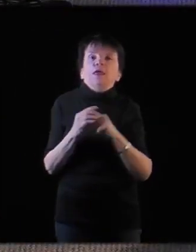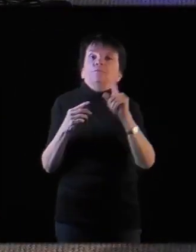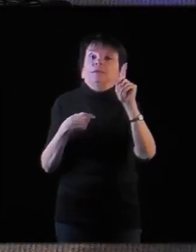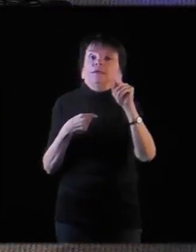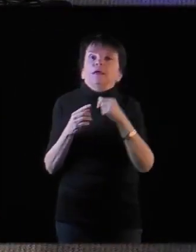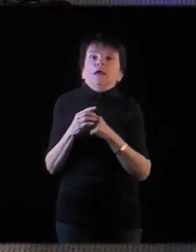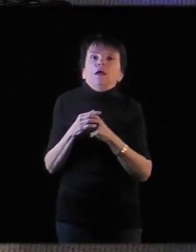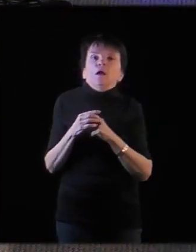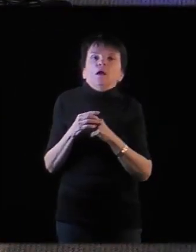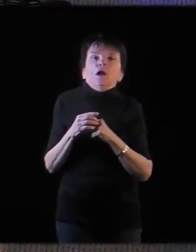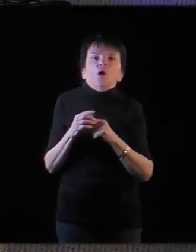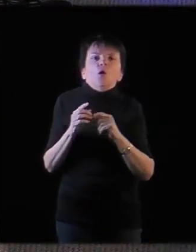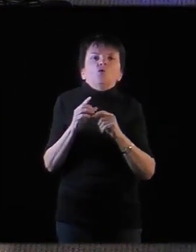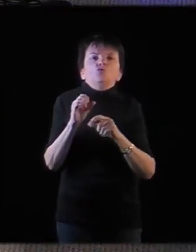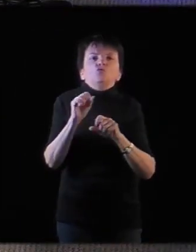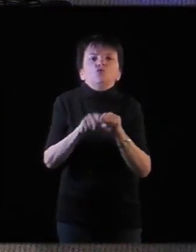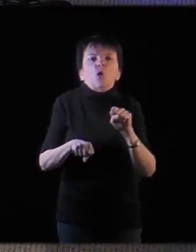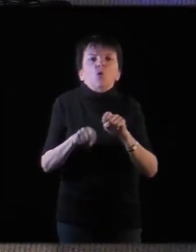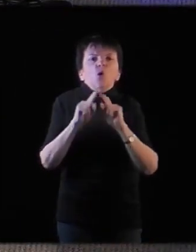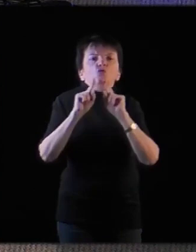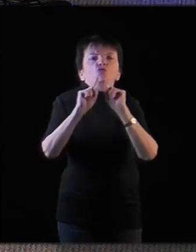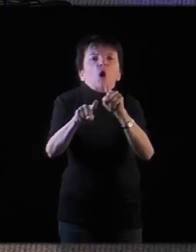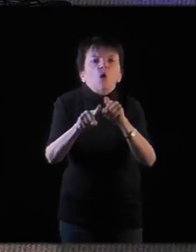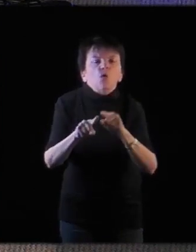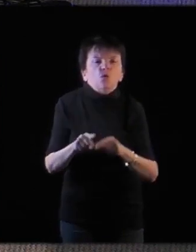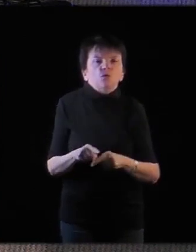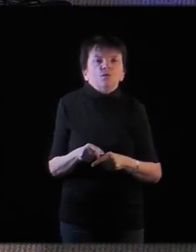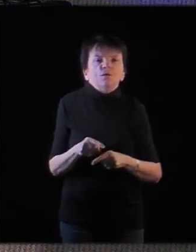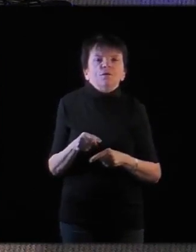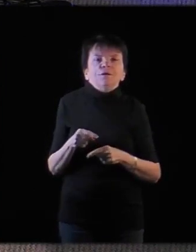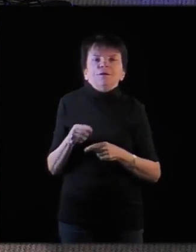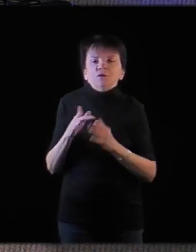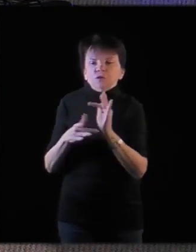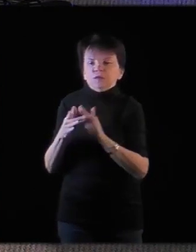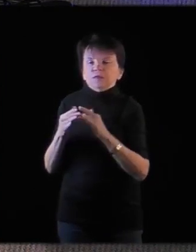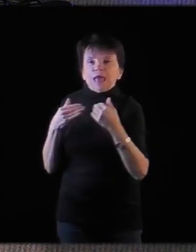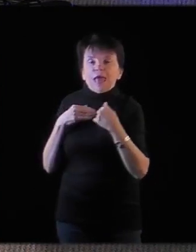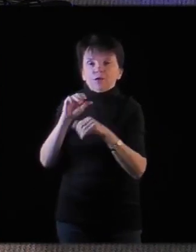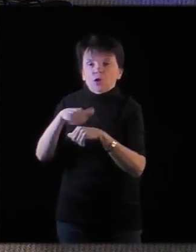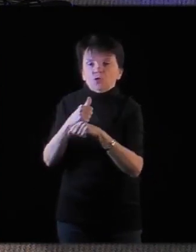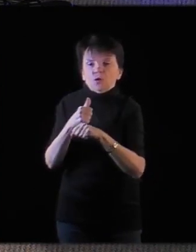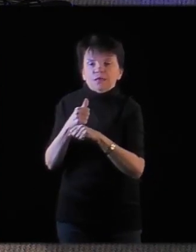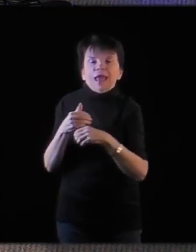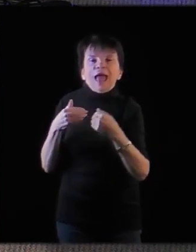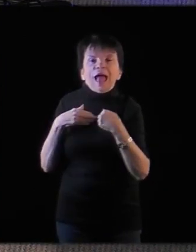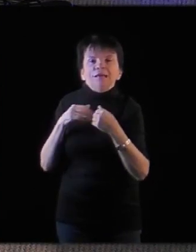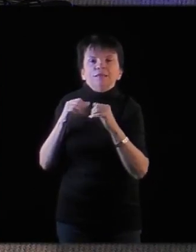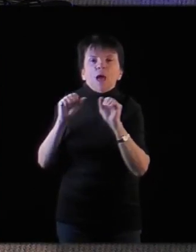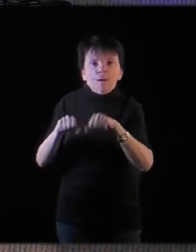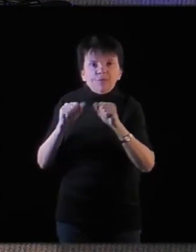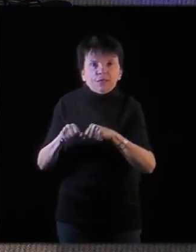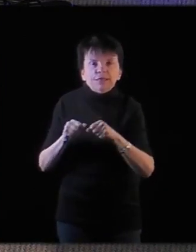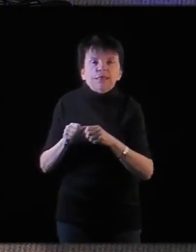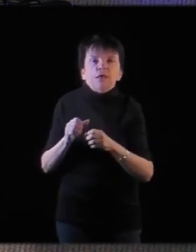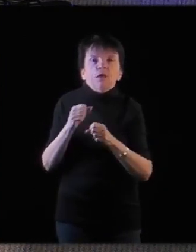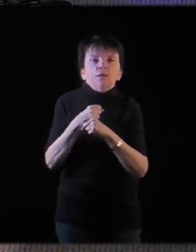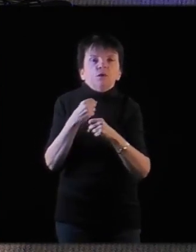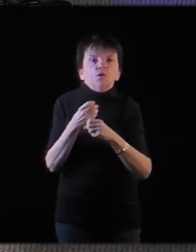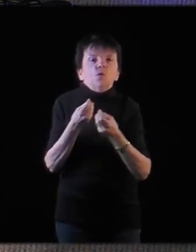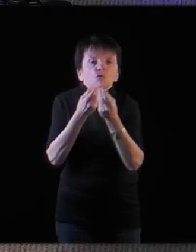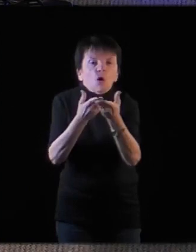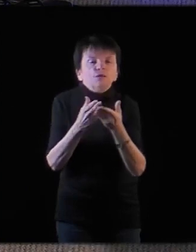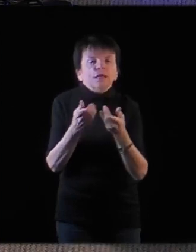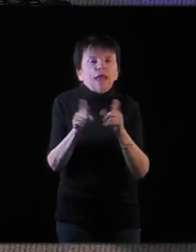authority. The one who has the authority has the ability to make it happen. Ability to accomplish what needs to be done. And